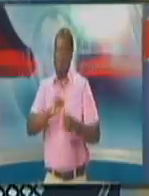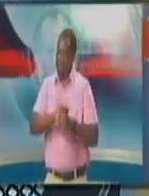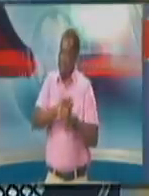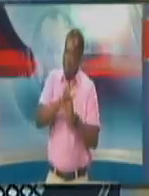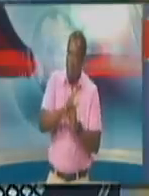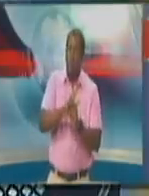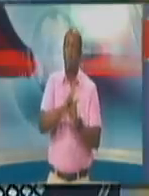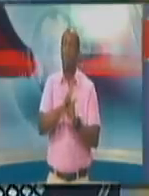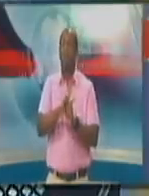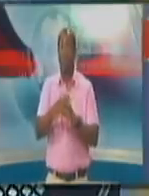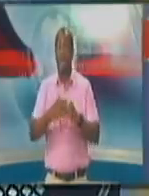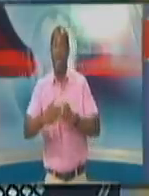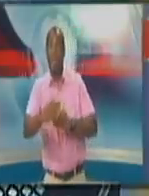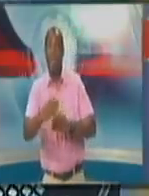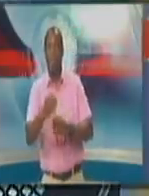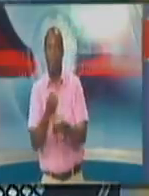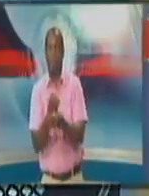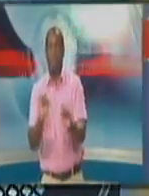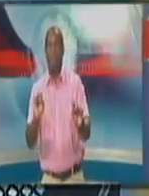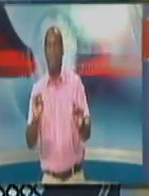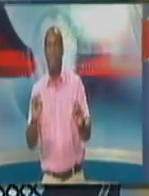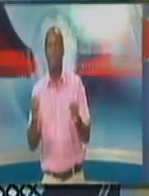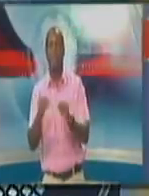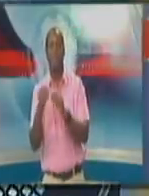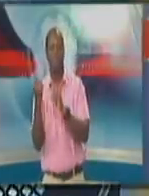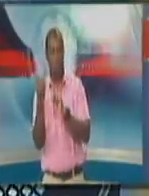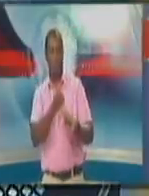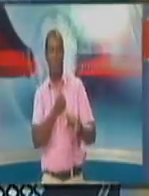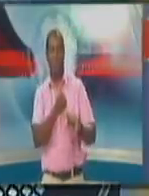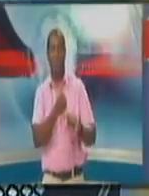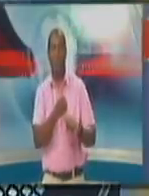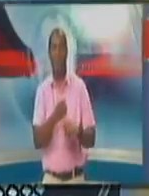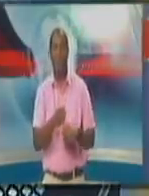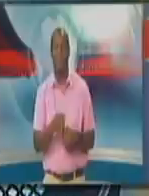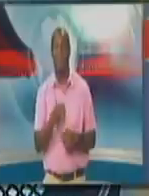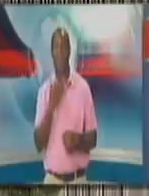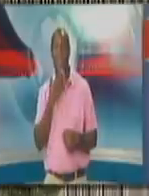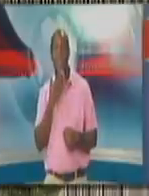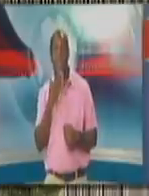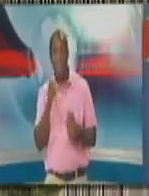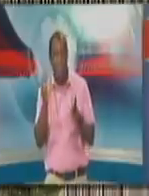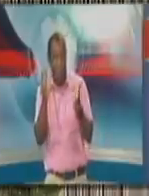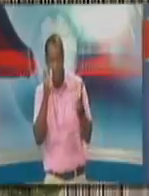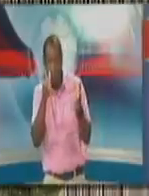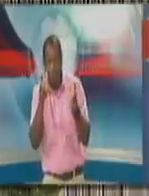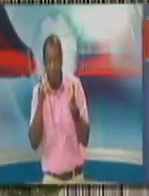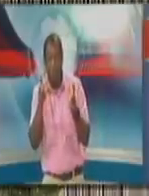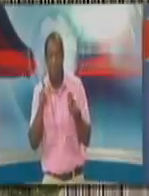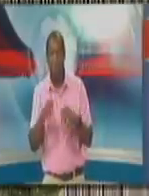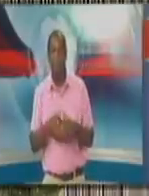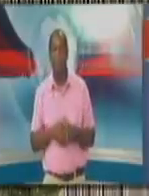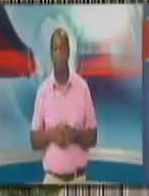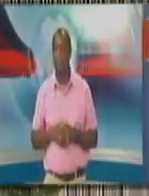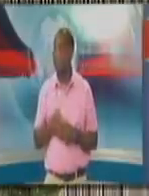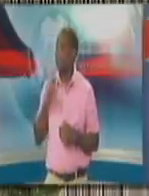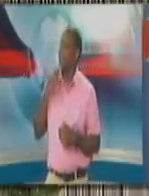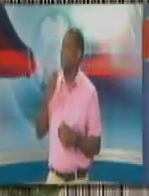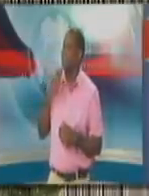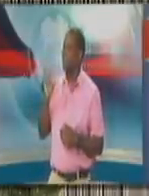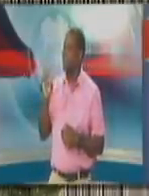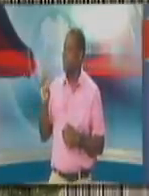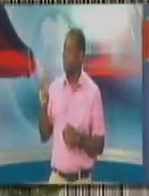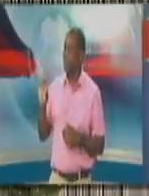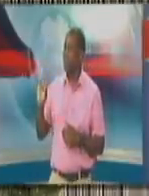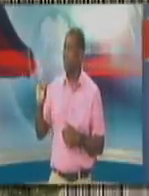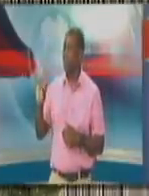come out stronger on the other side. Thank you for your attention. Thank you very much, Dr. Othello. Members of